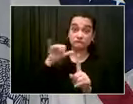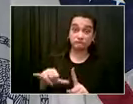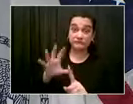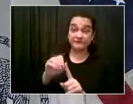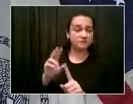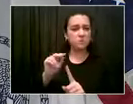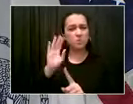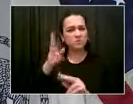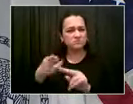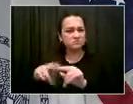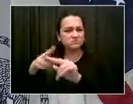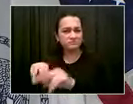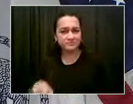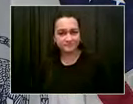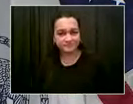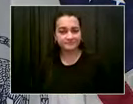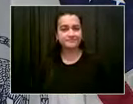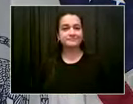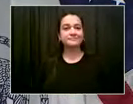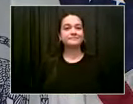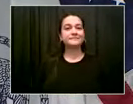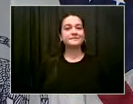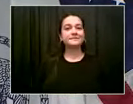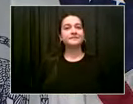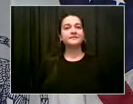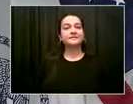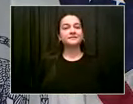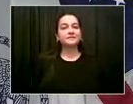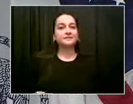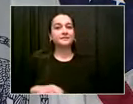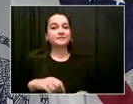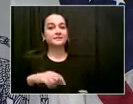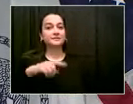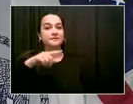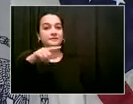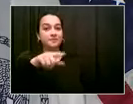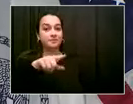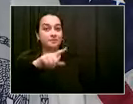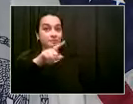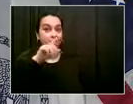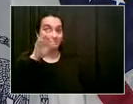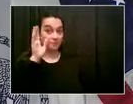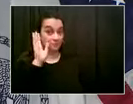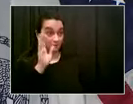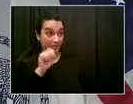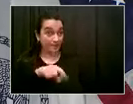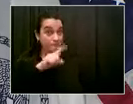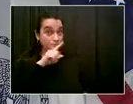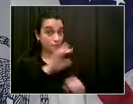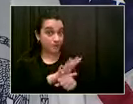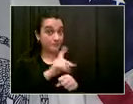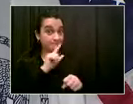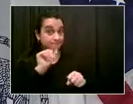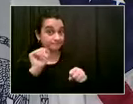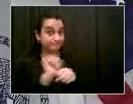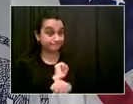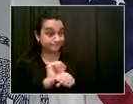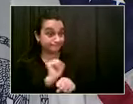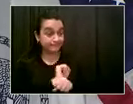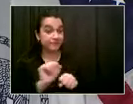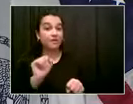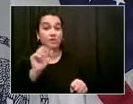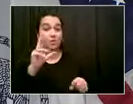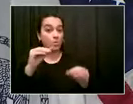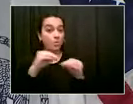a room where teachers are teaching remotely to students in class? Yeah, because everything's going to be in person,